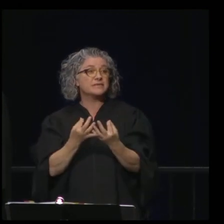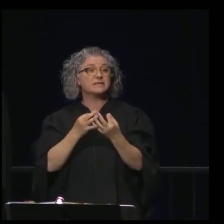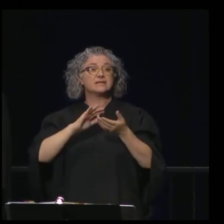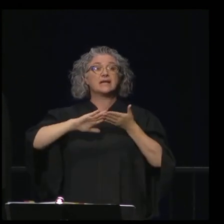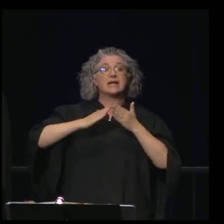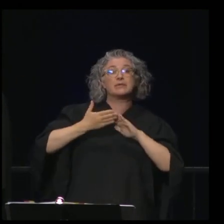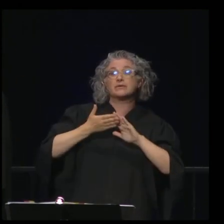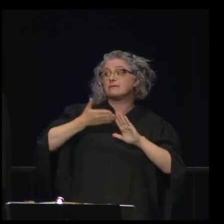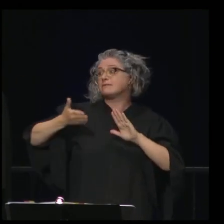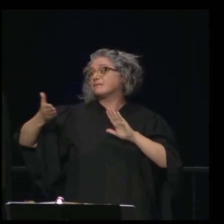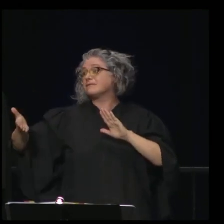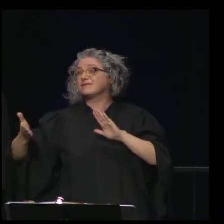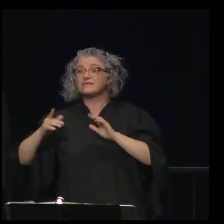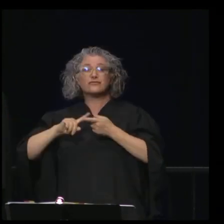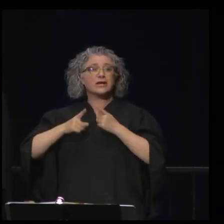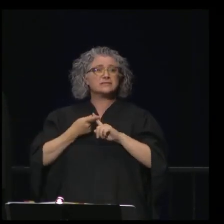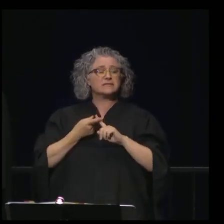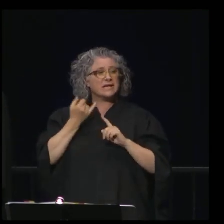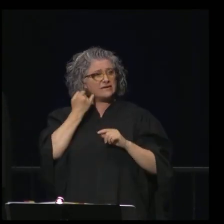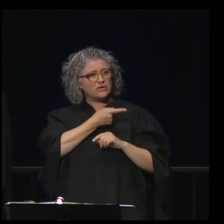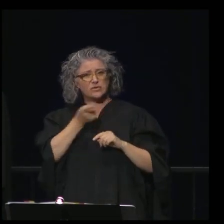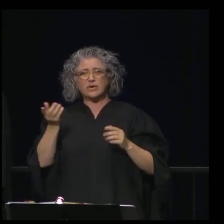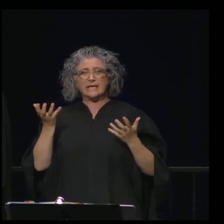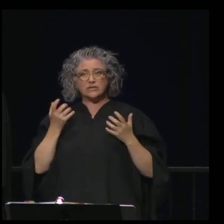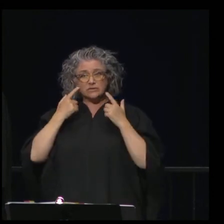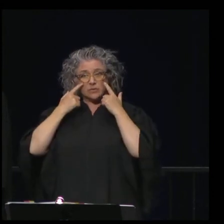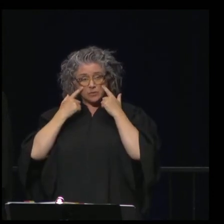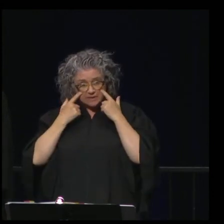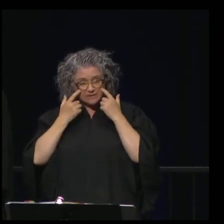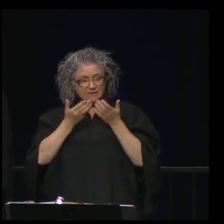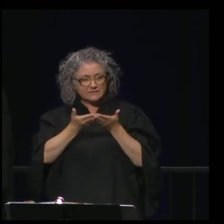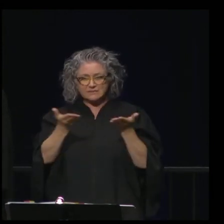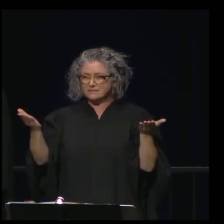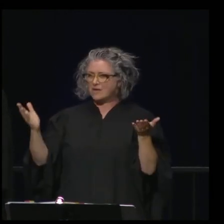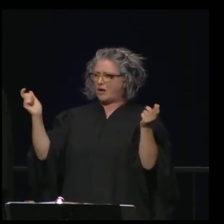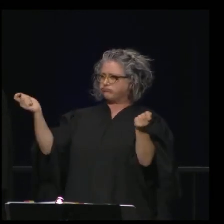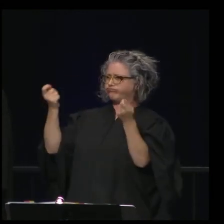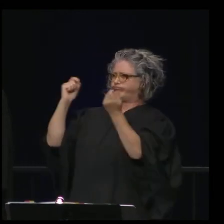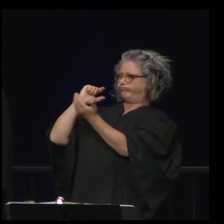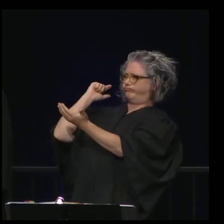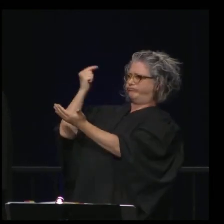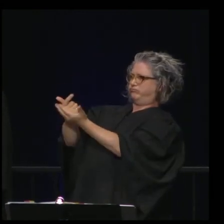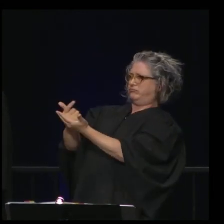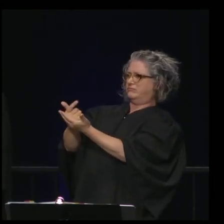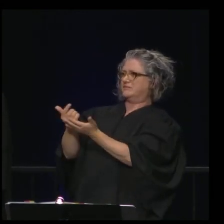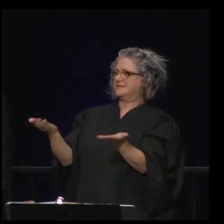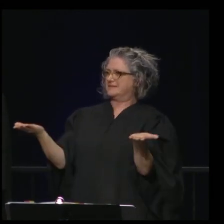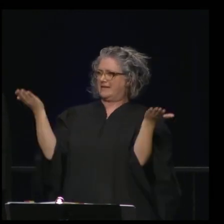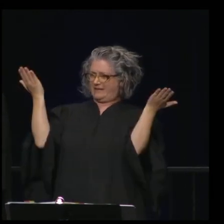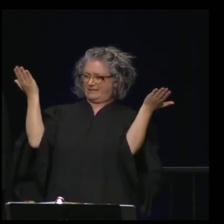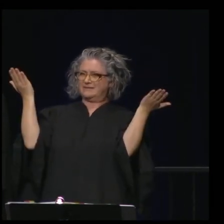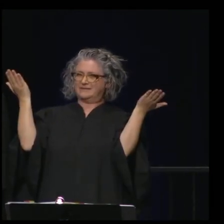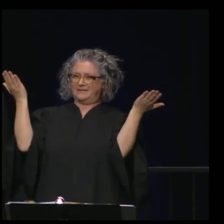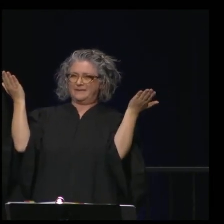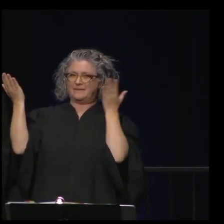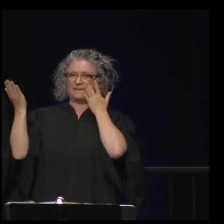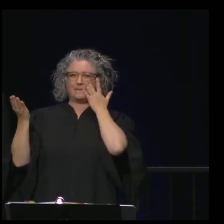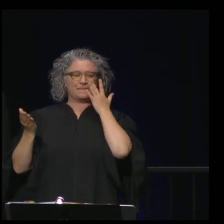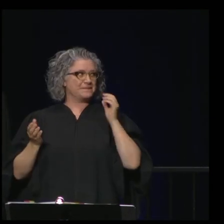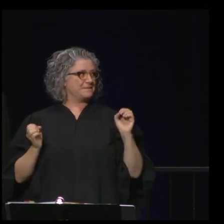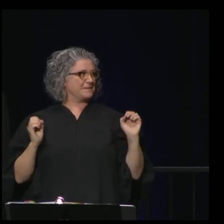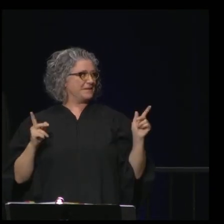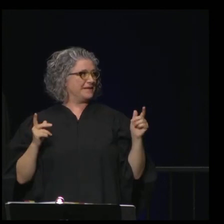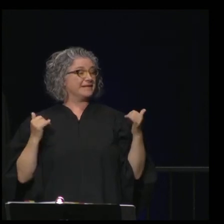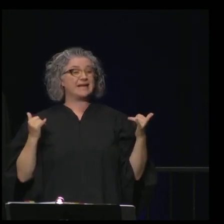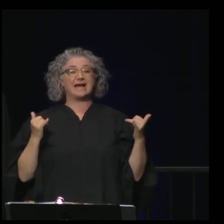neighbors, if you are here to bear witness to someone's convocation, please stand. Okay,